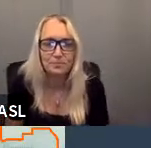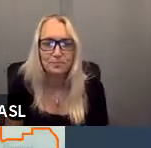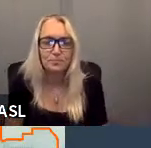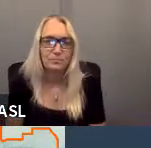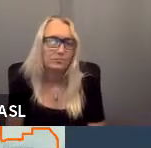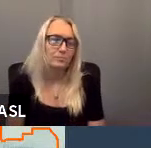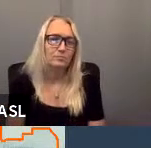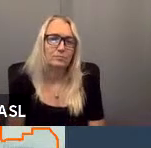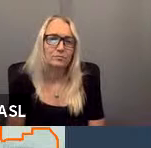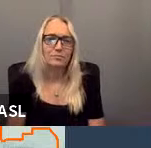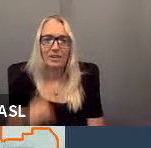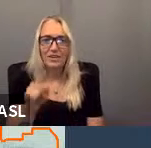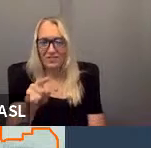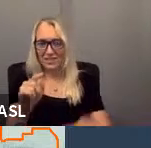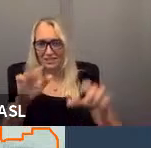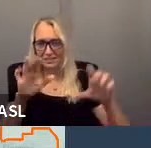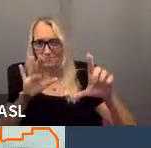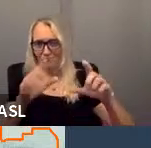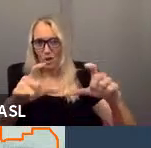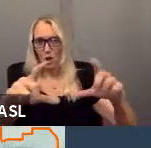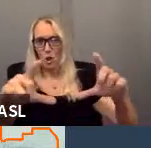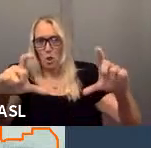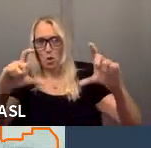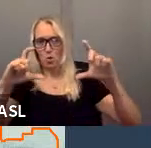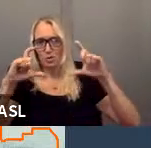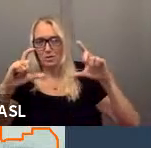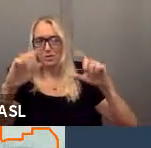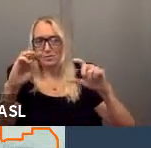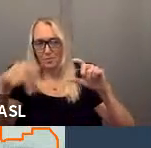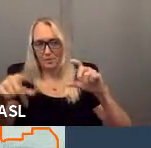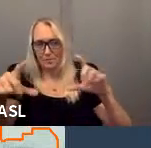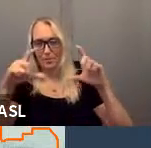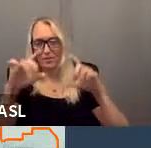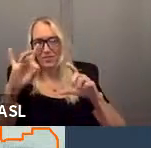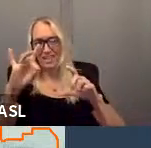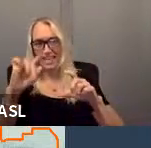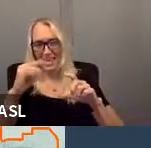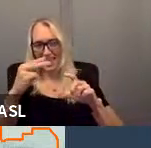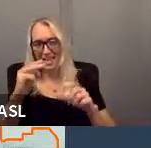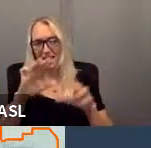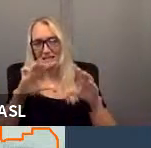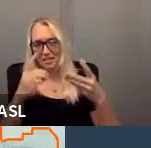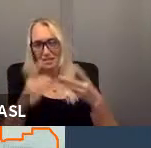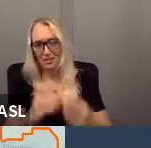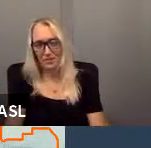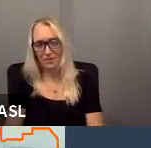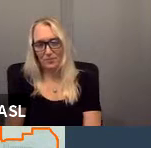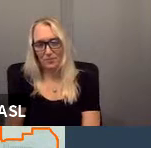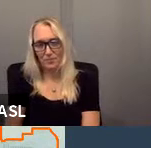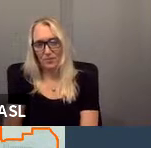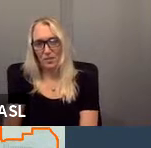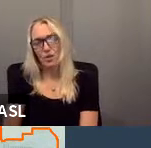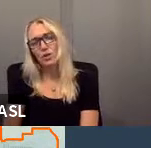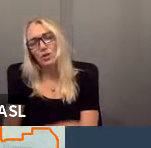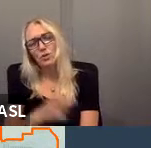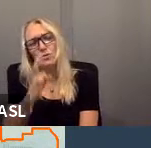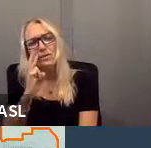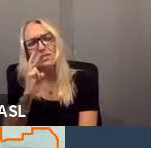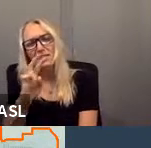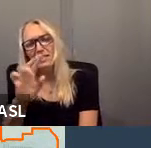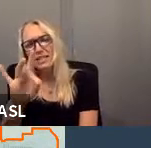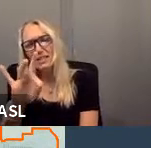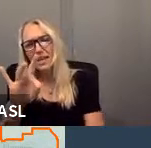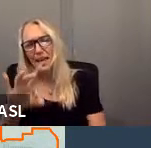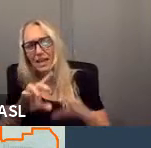Here is a zoomed in map of the western portion of the 8th congressional district. Here you can see that the 8th congressional